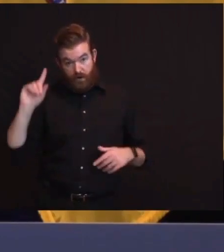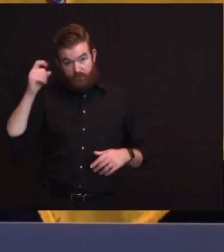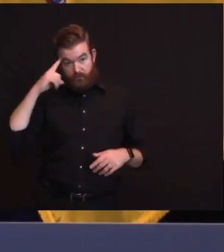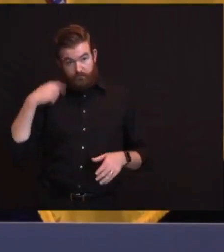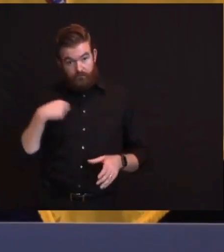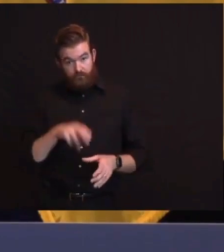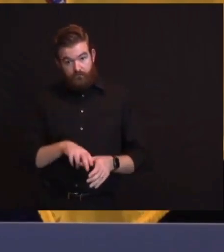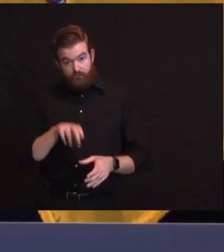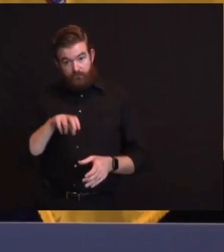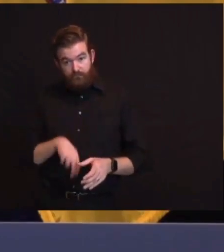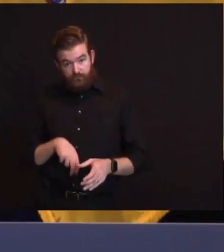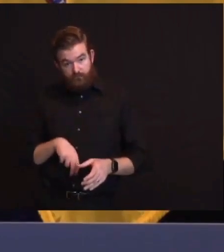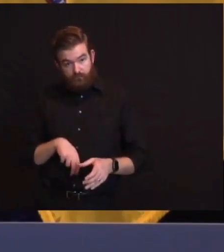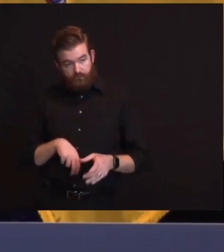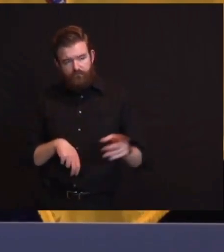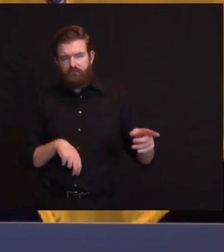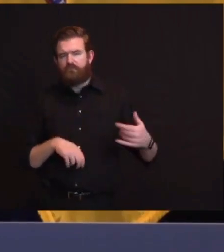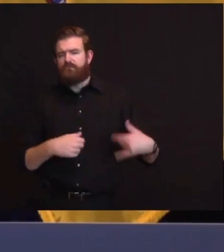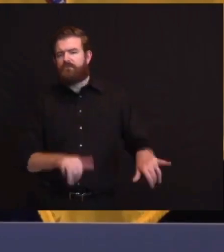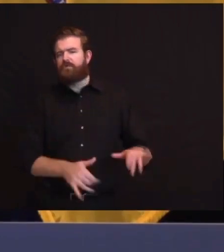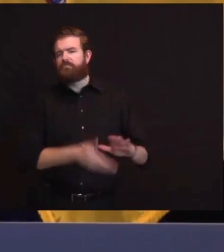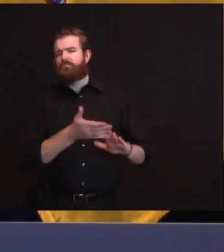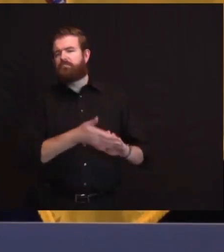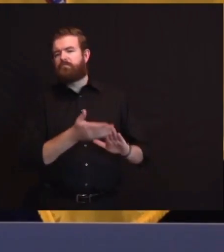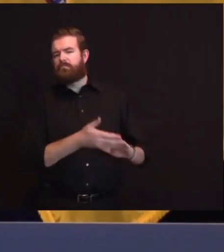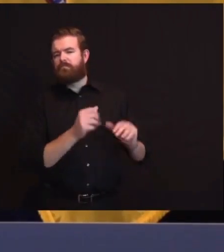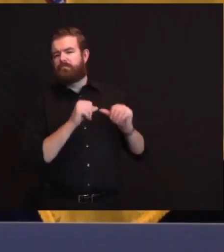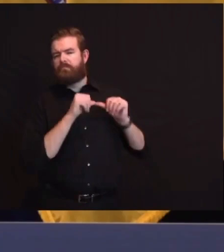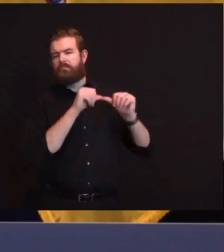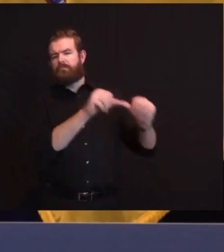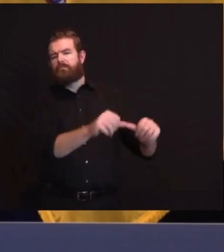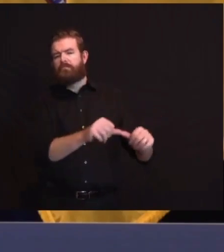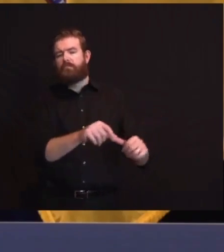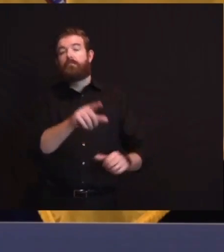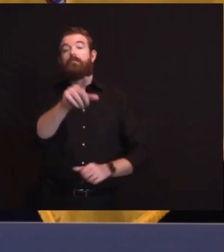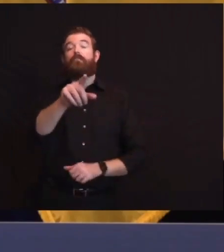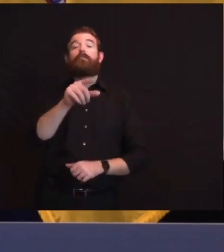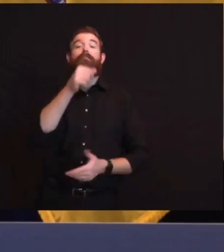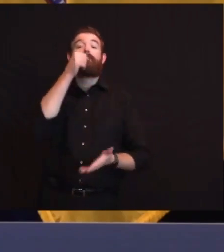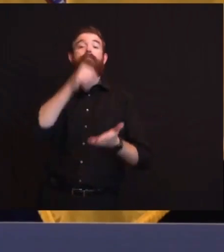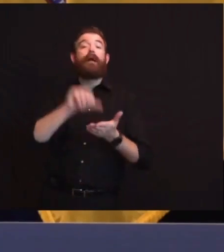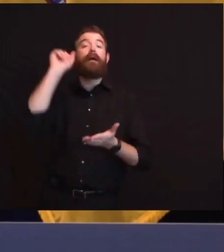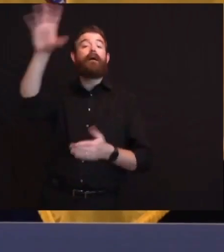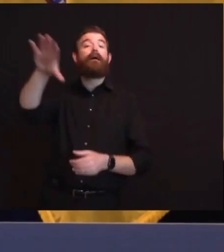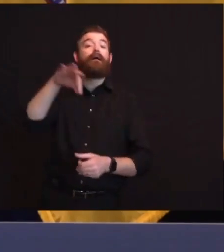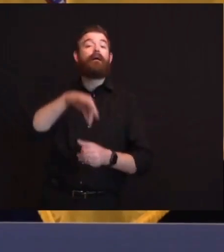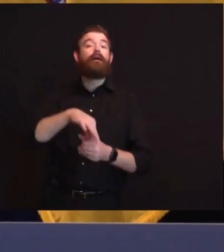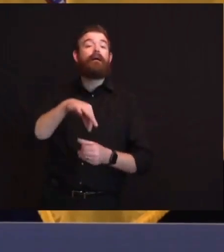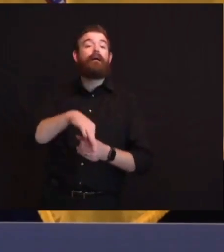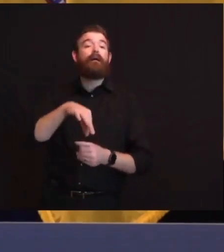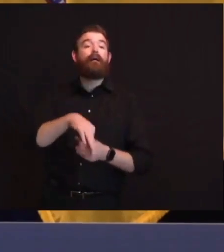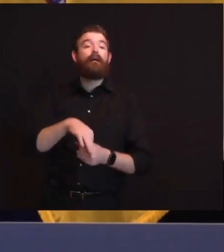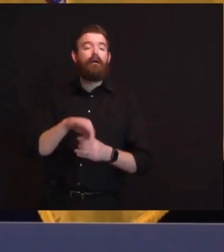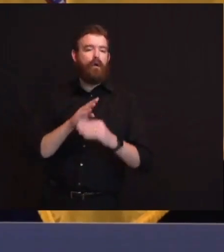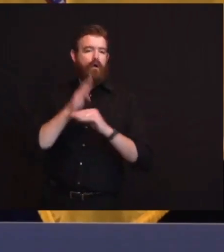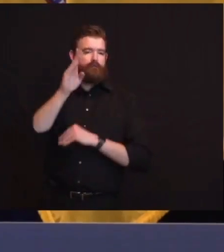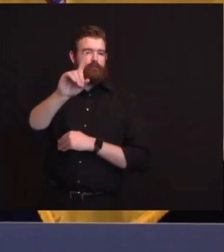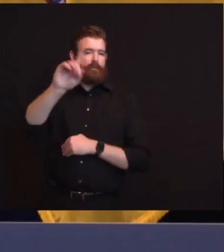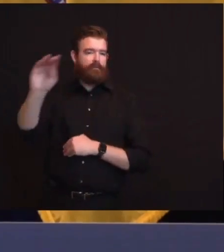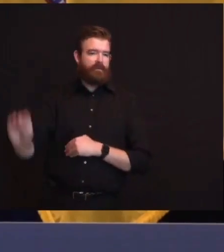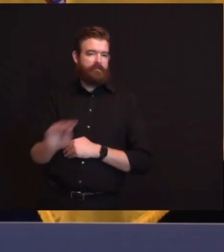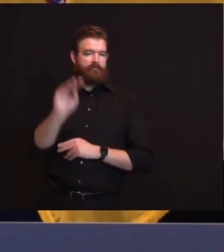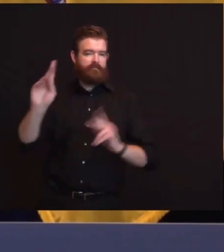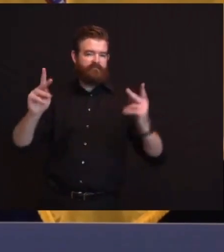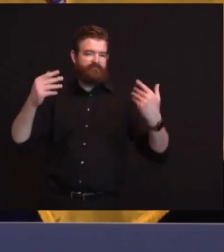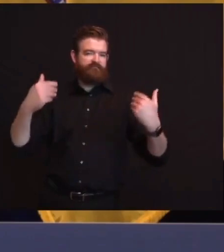that. Vote by mail, I believe it's over 1 million so far that we just announced last night. And